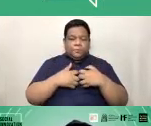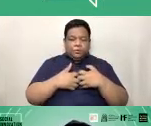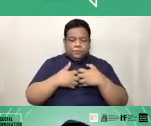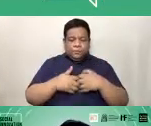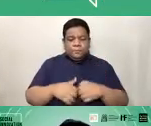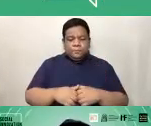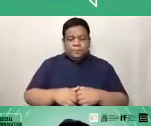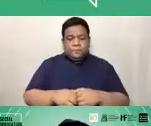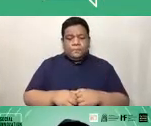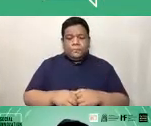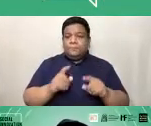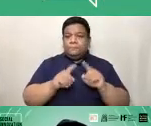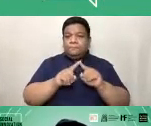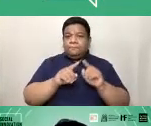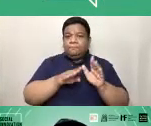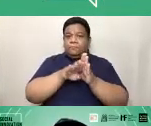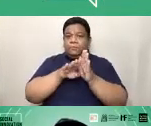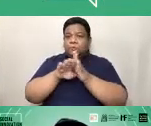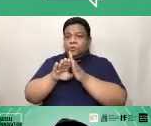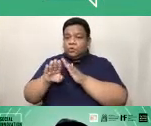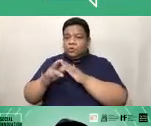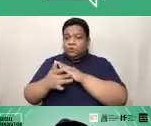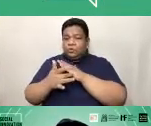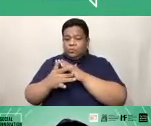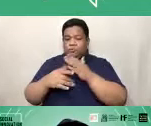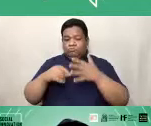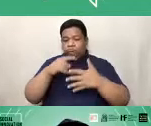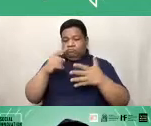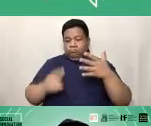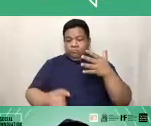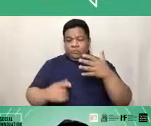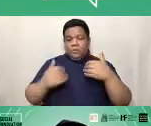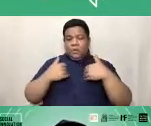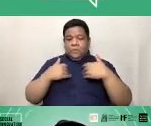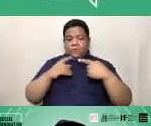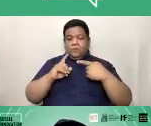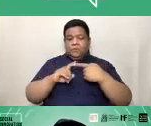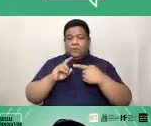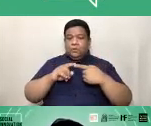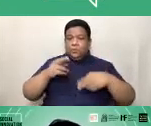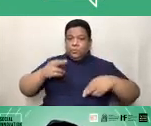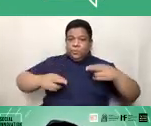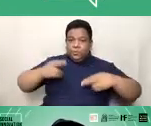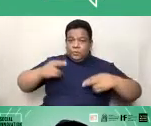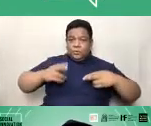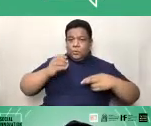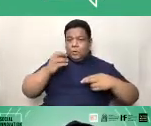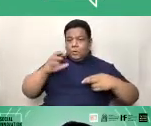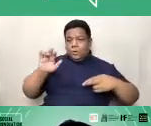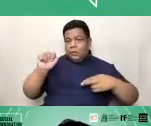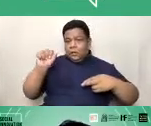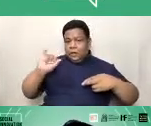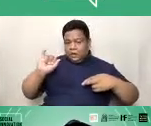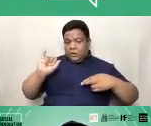we talk about emerging technologies, there are quite a few that we're going to go through. So we have some concepts such as robotics, artificial